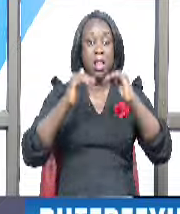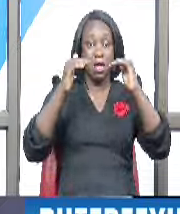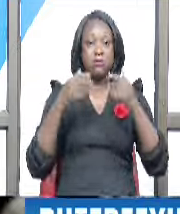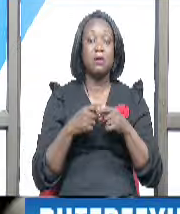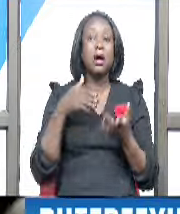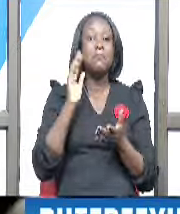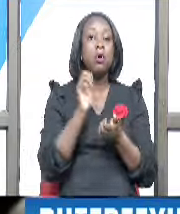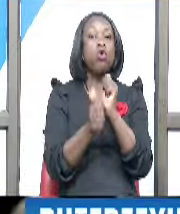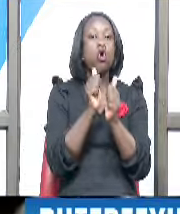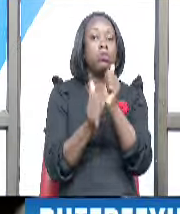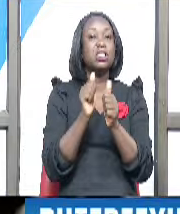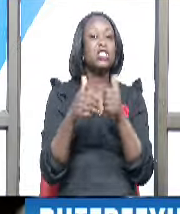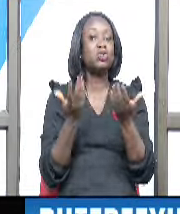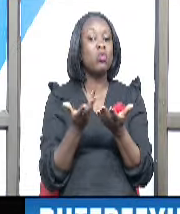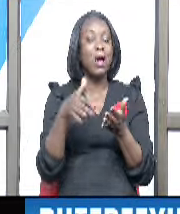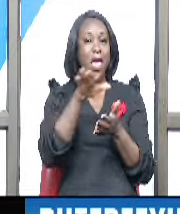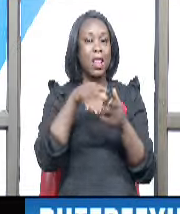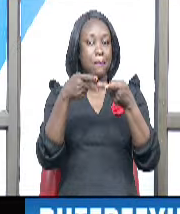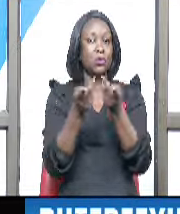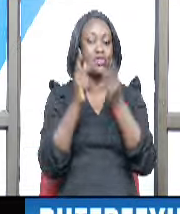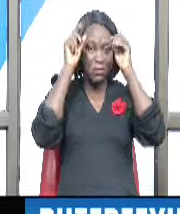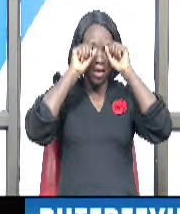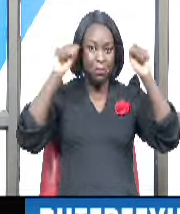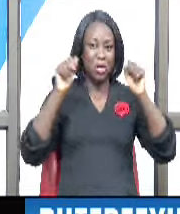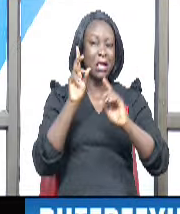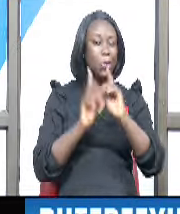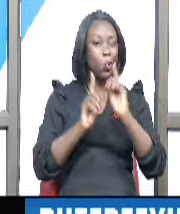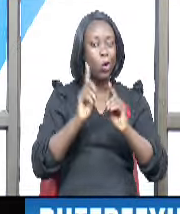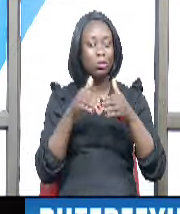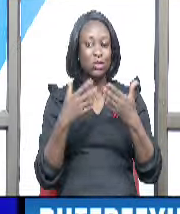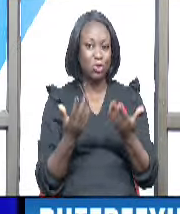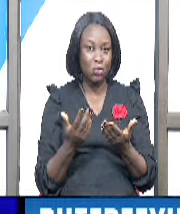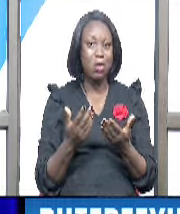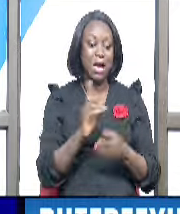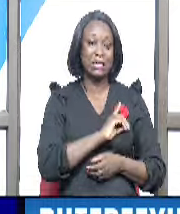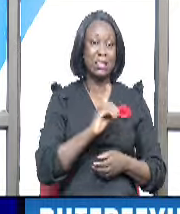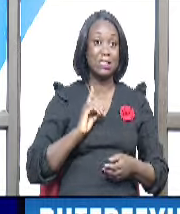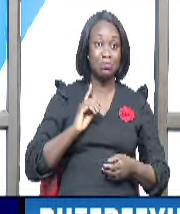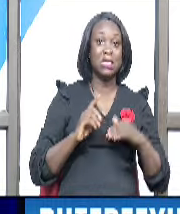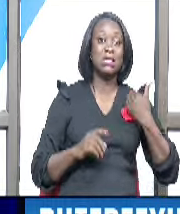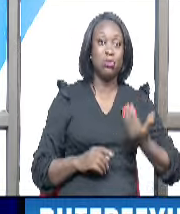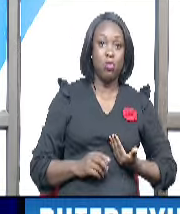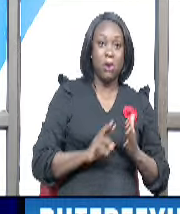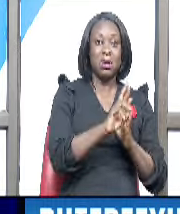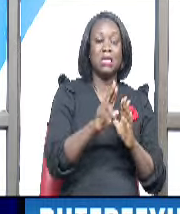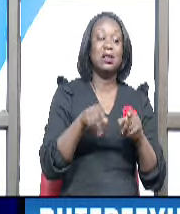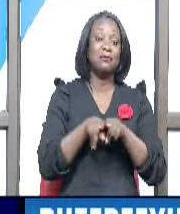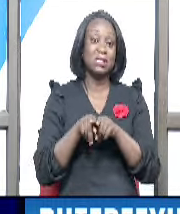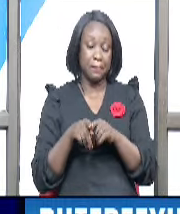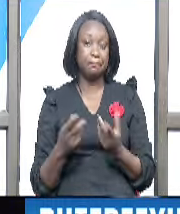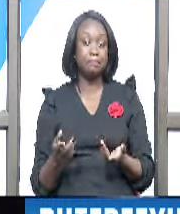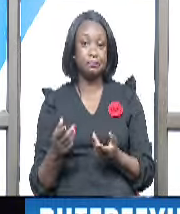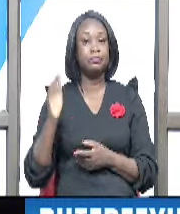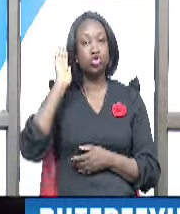ng'enkalu esinga kuba ku kifo ky'obukulembeze bw'eggwanga era embiranye esinga kuba wakati wa muna Democratic Party Kamala Harris kosa ne muna Republican